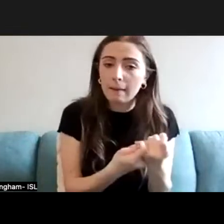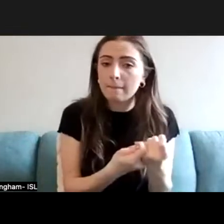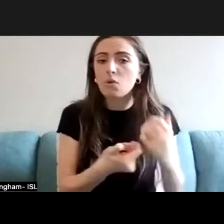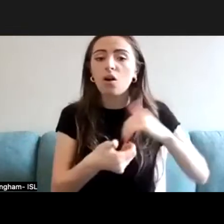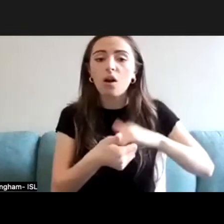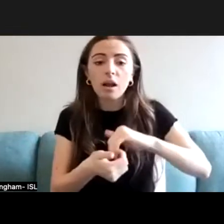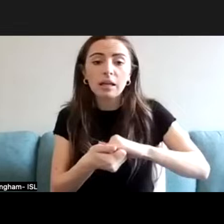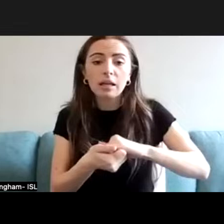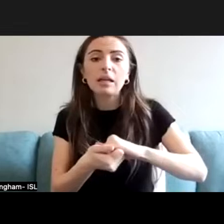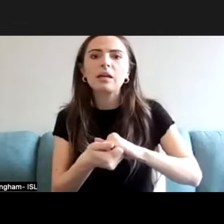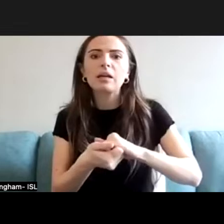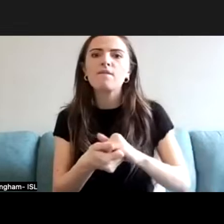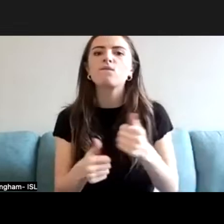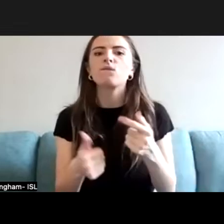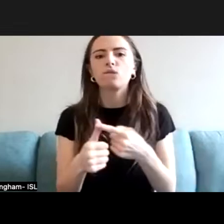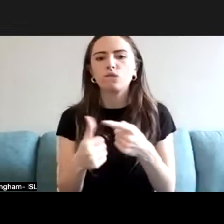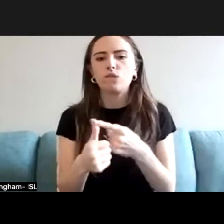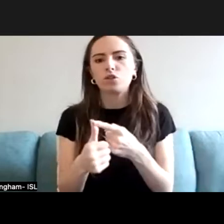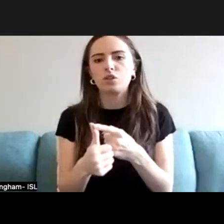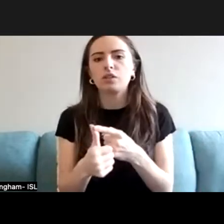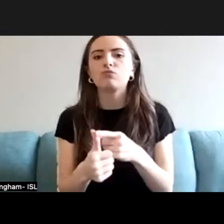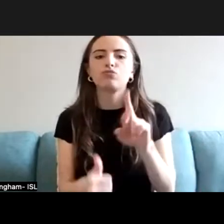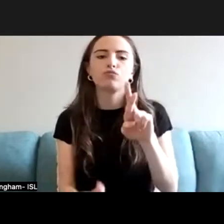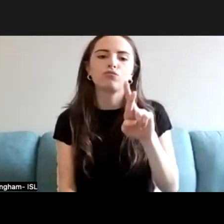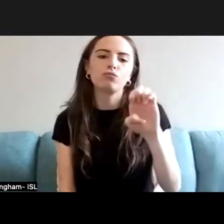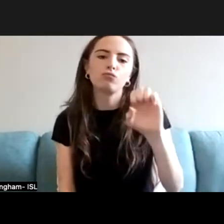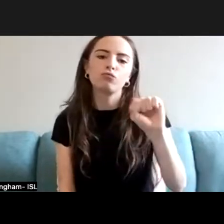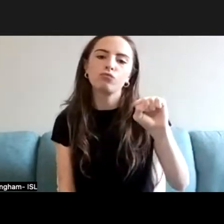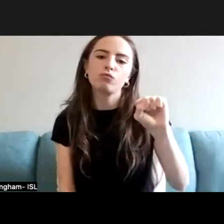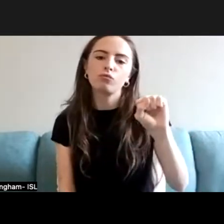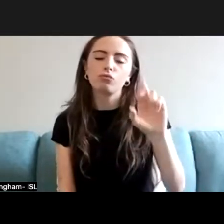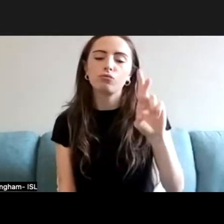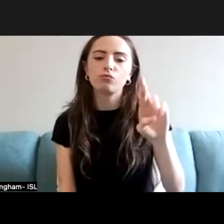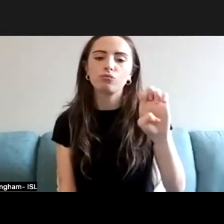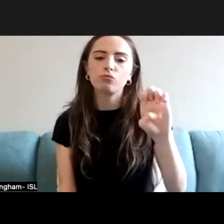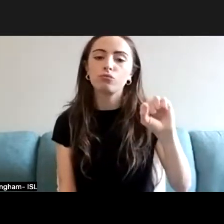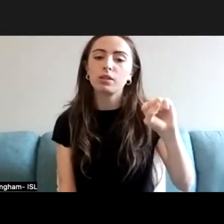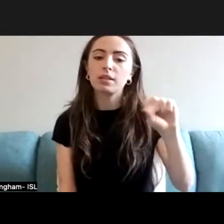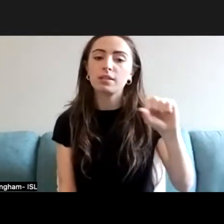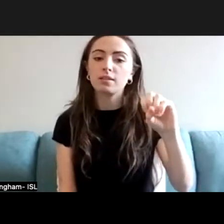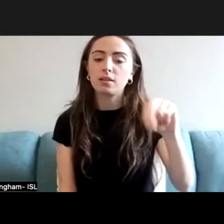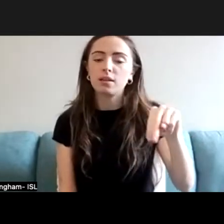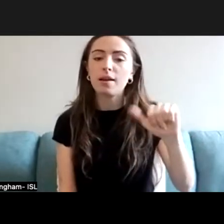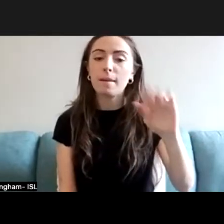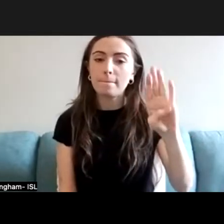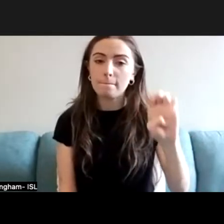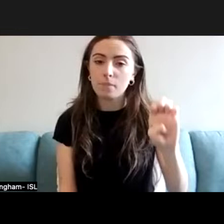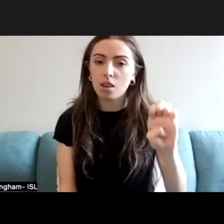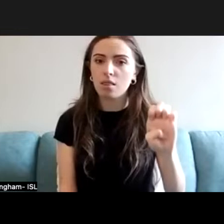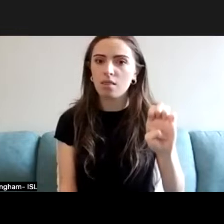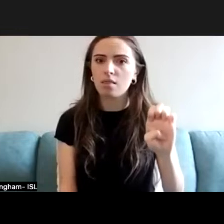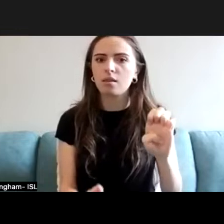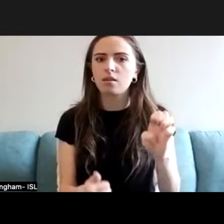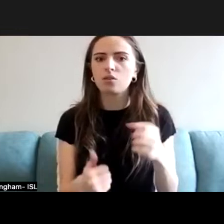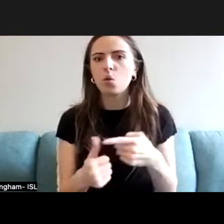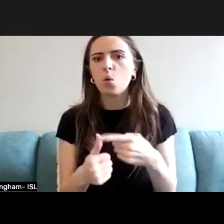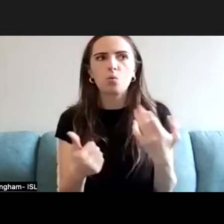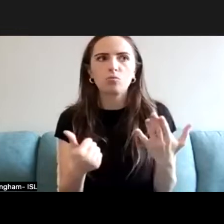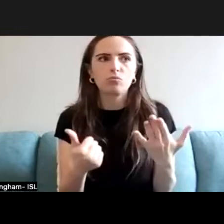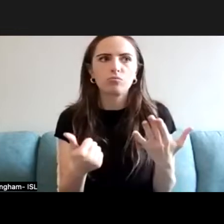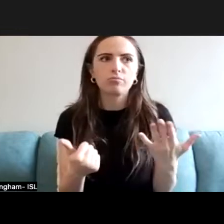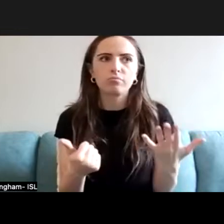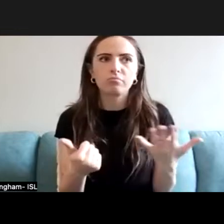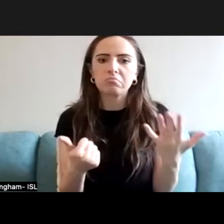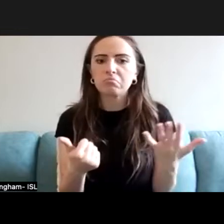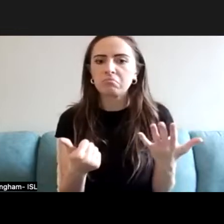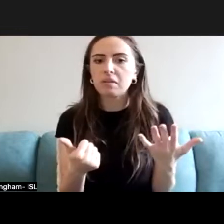reasonable accommodations within your teams. So oftentimes when we speak about reasonable accommodations, I kind of